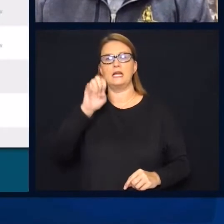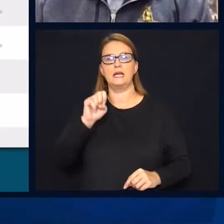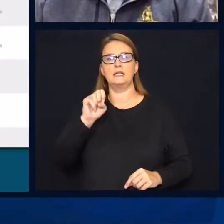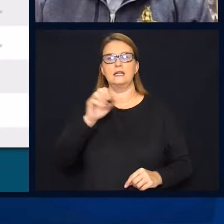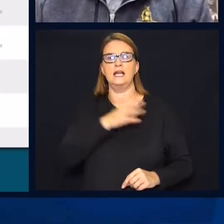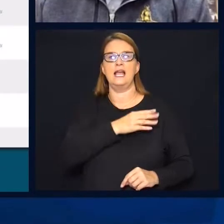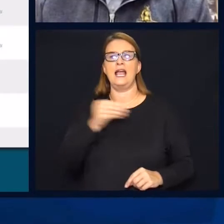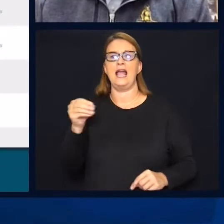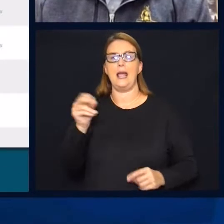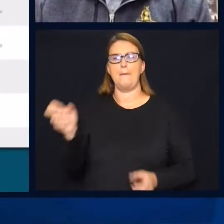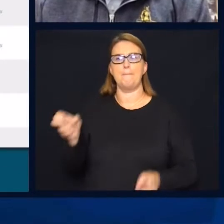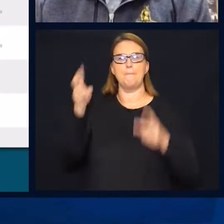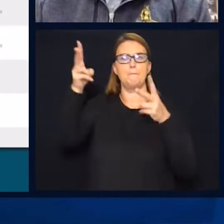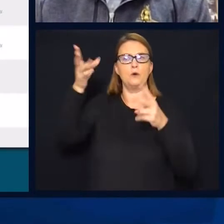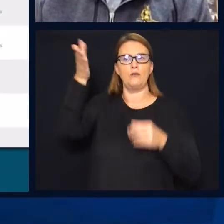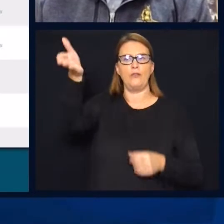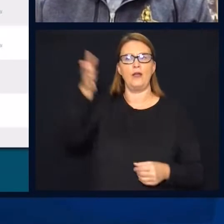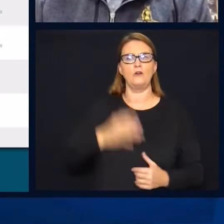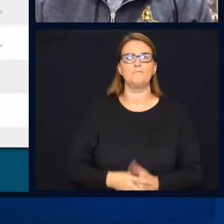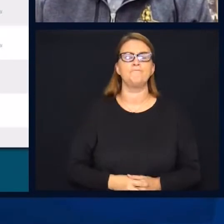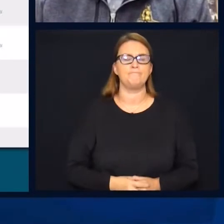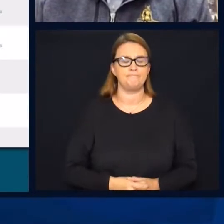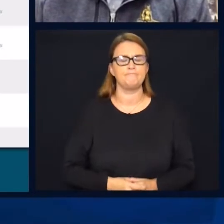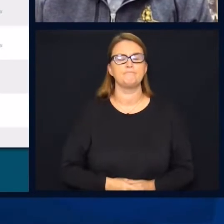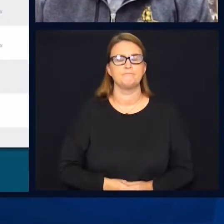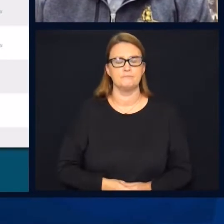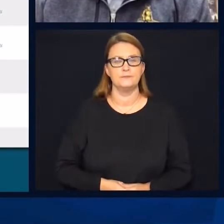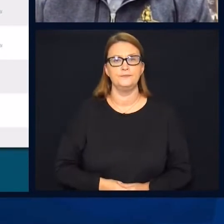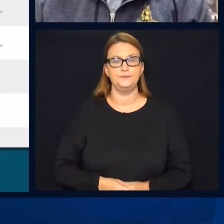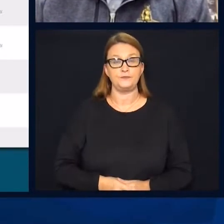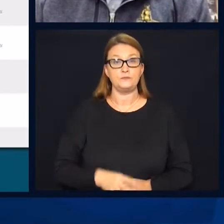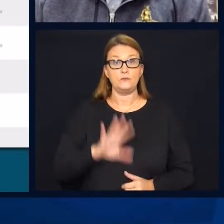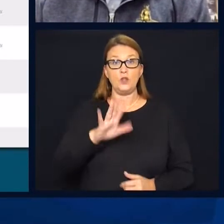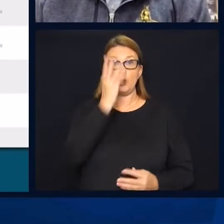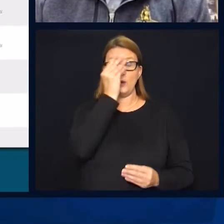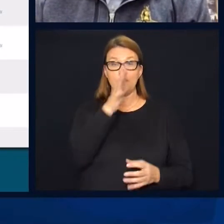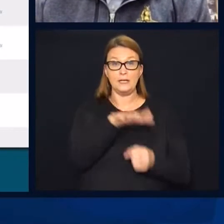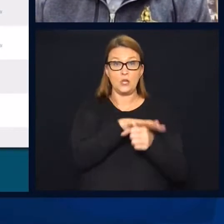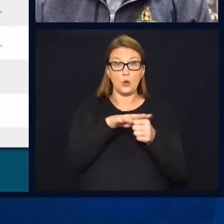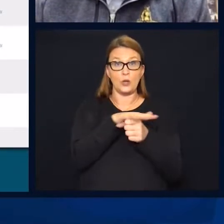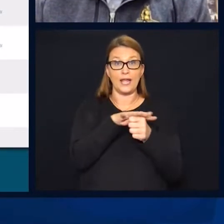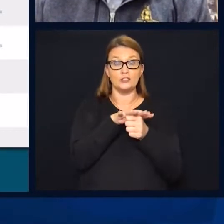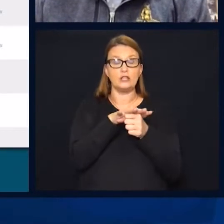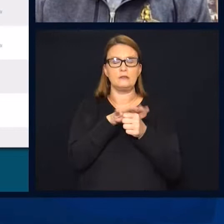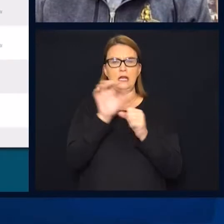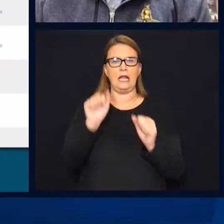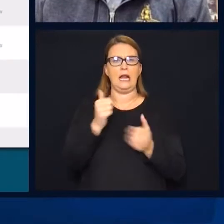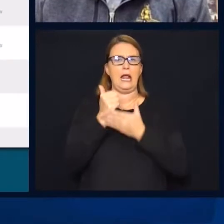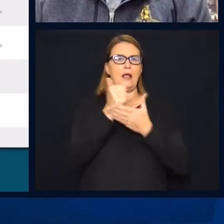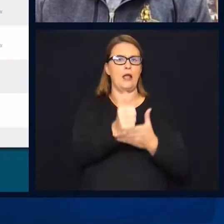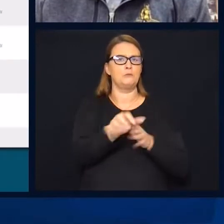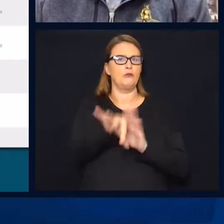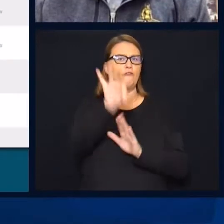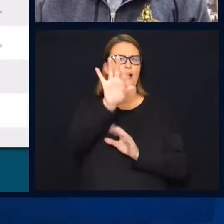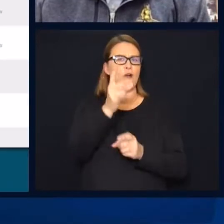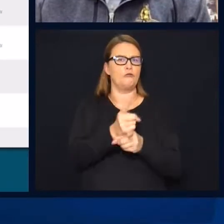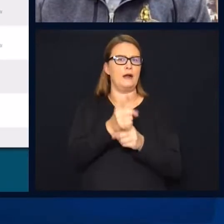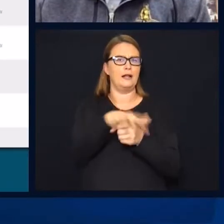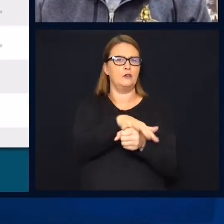the information up and put information in about your location and to